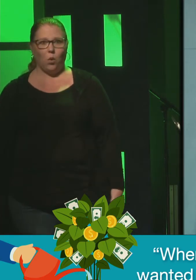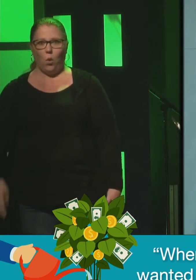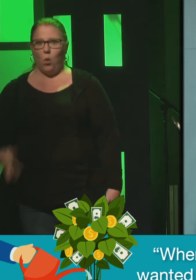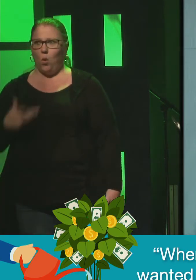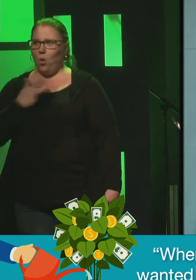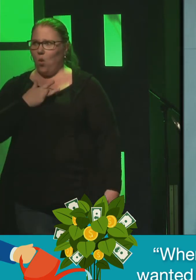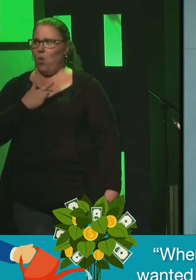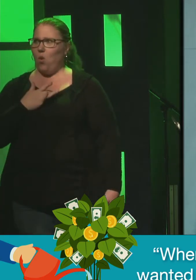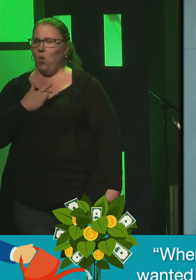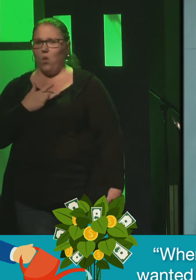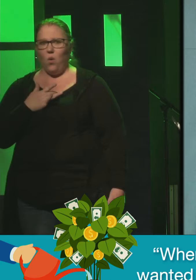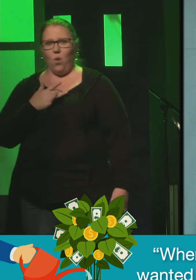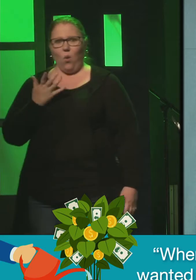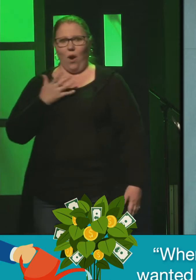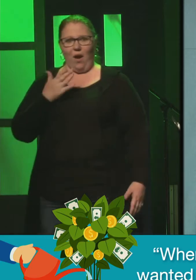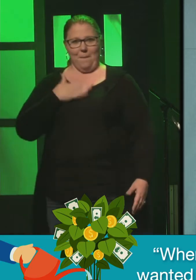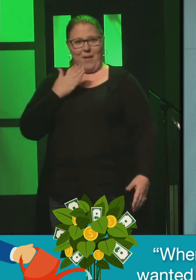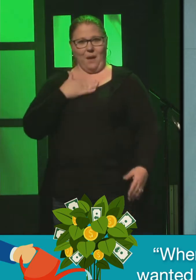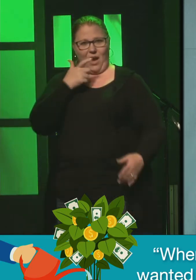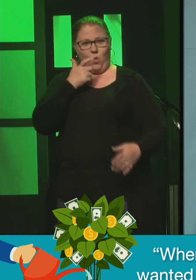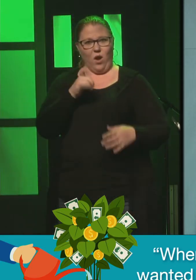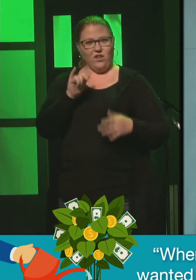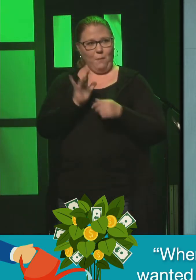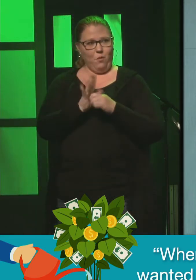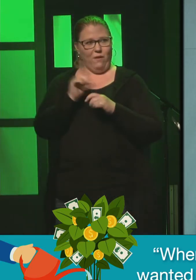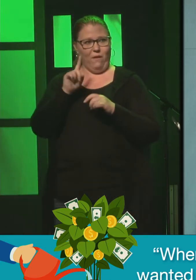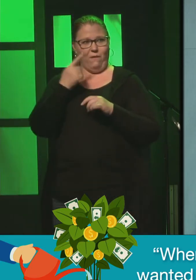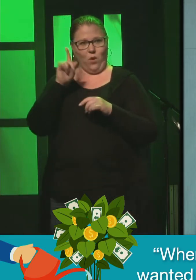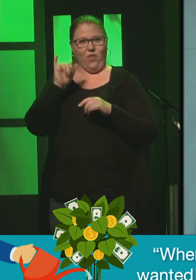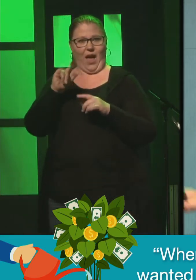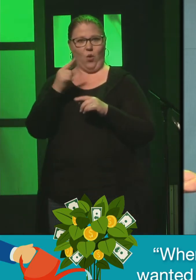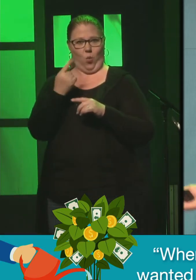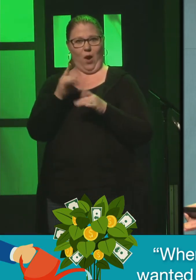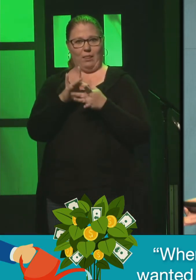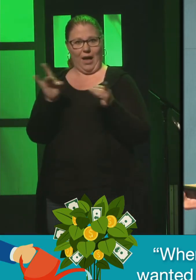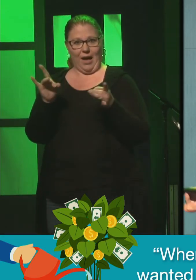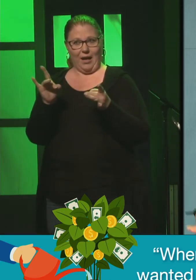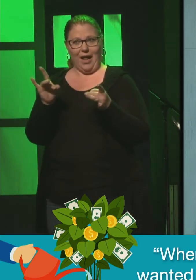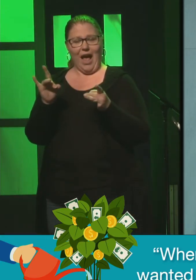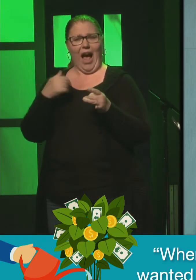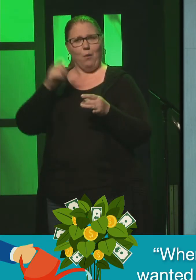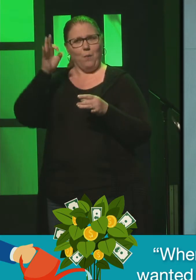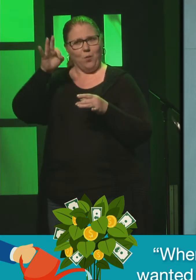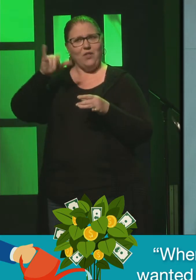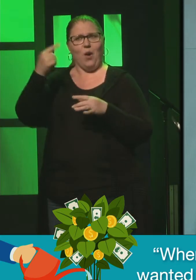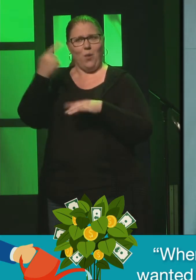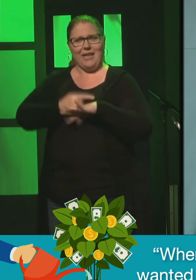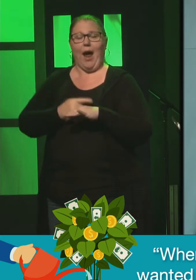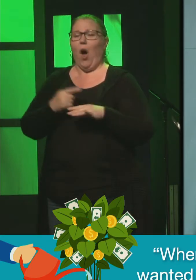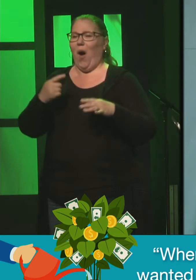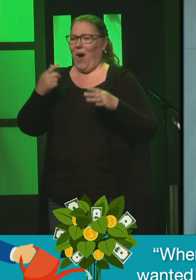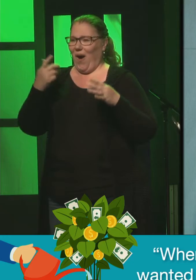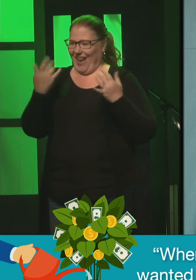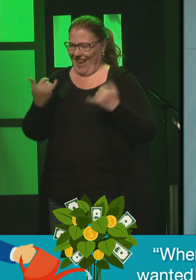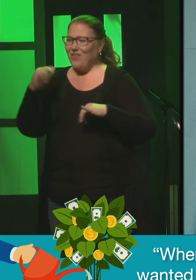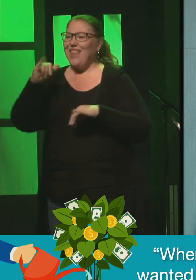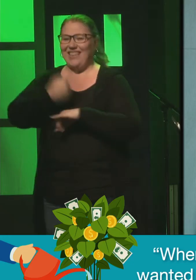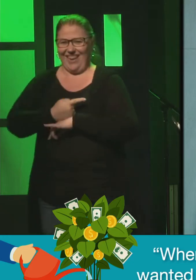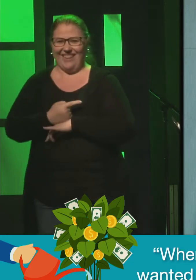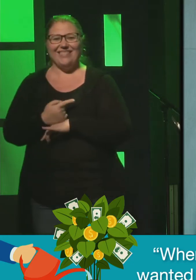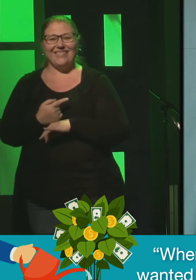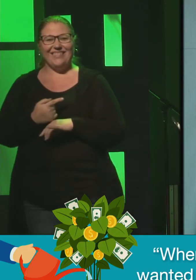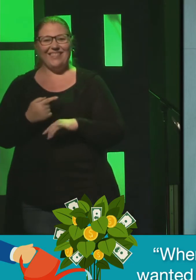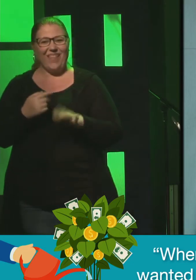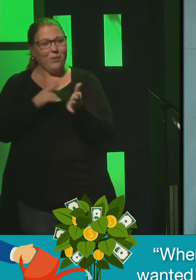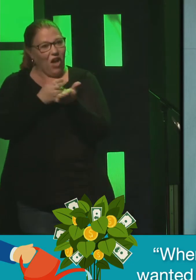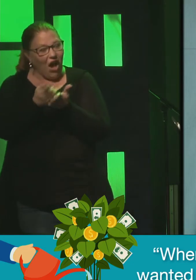I was like, I'm glad I watched that movie for that one line. I'm going to preach that one day. Well, here's one day. And he was so genuine, like,